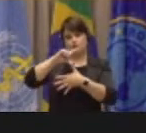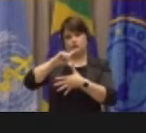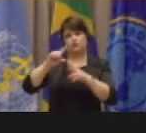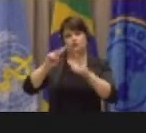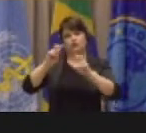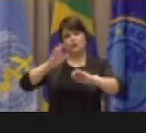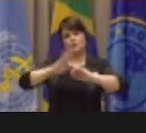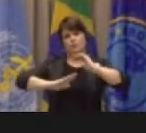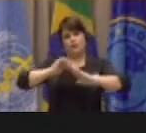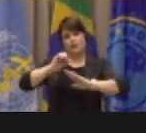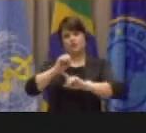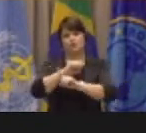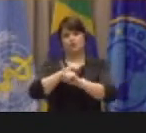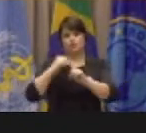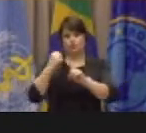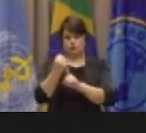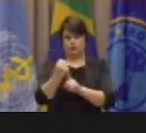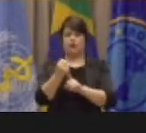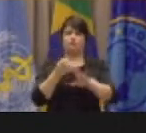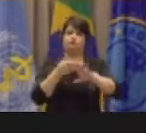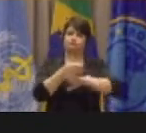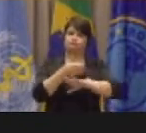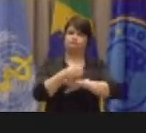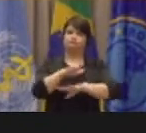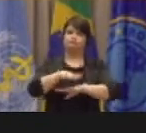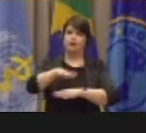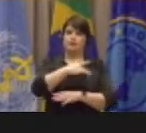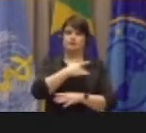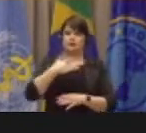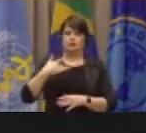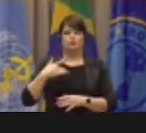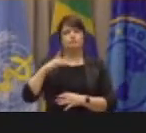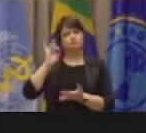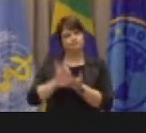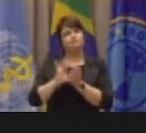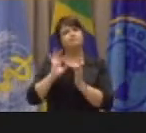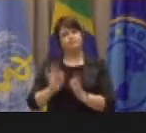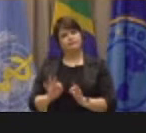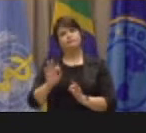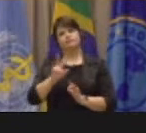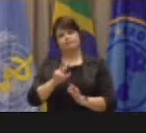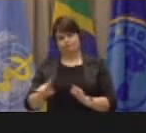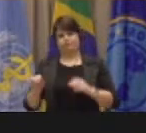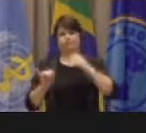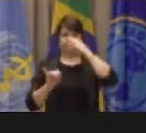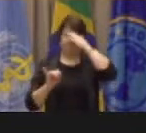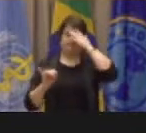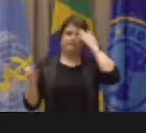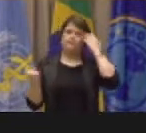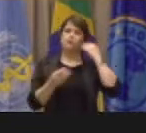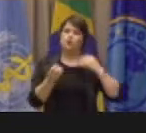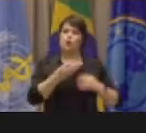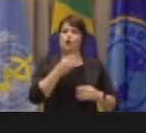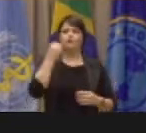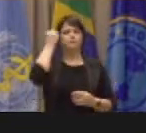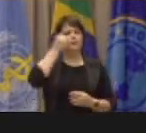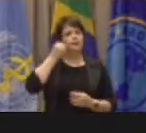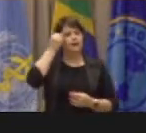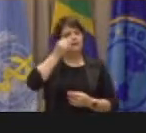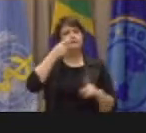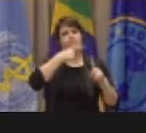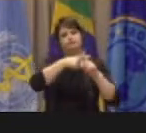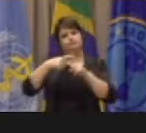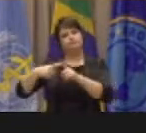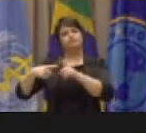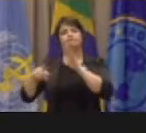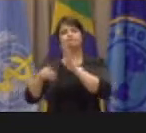Participação the Social em Saúde, que com innovation certeza irão lab of aparecer the health novas practices, experiências and we are going to positivas have no